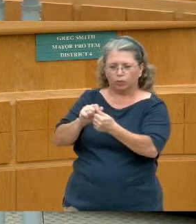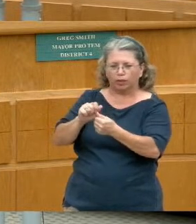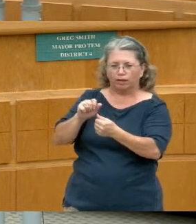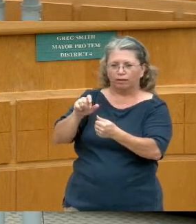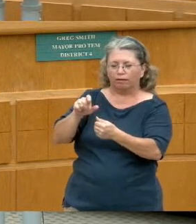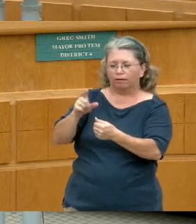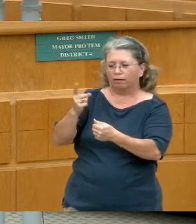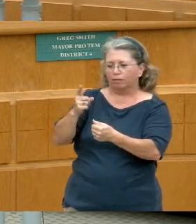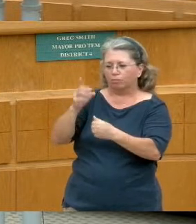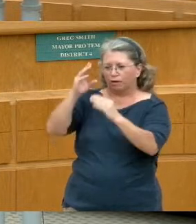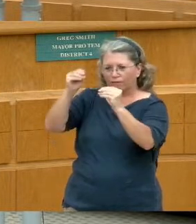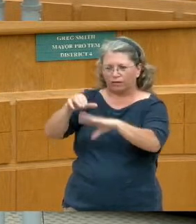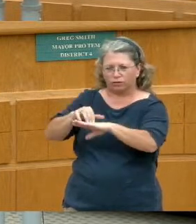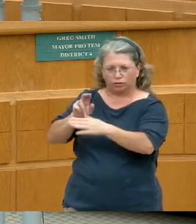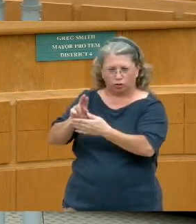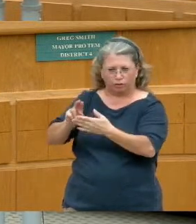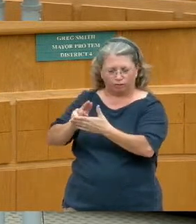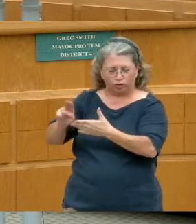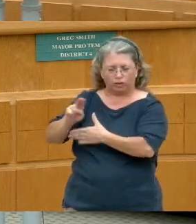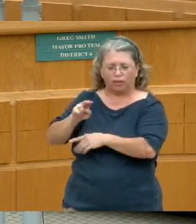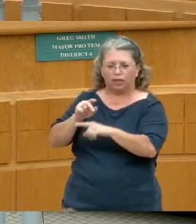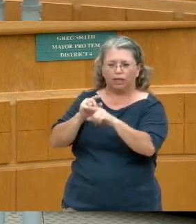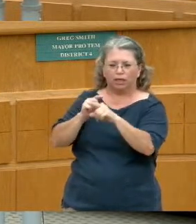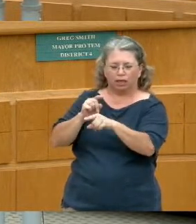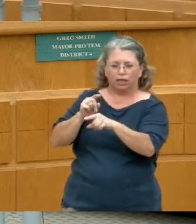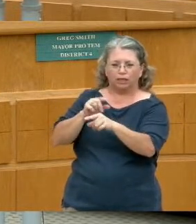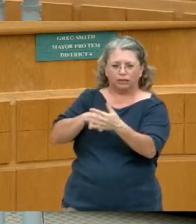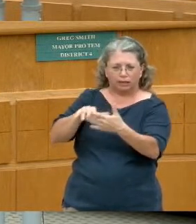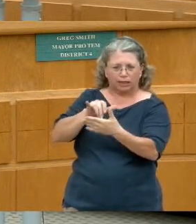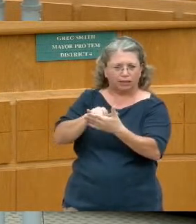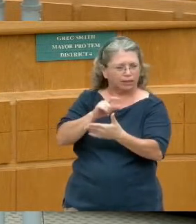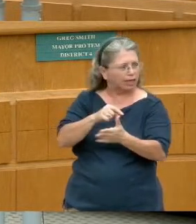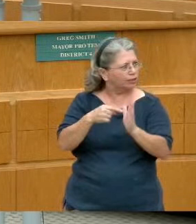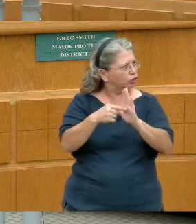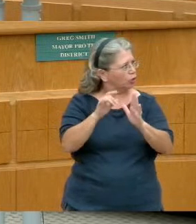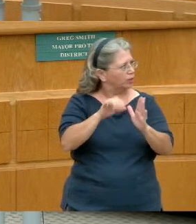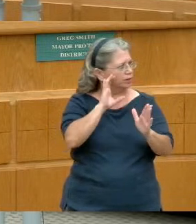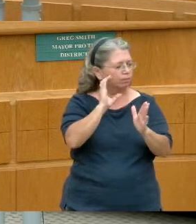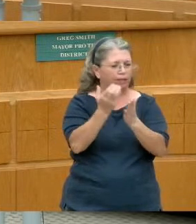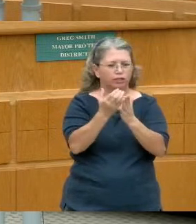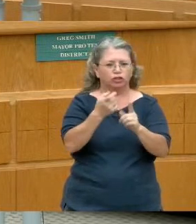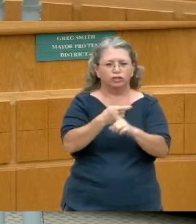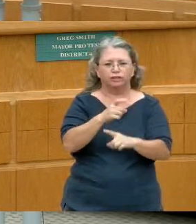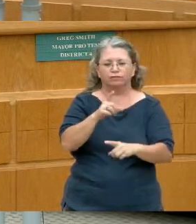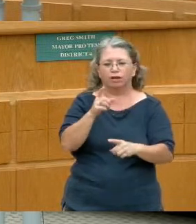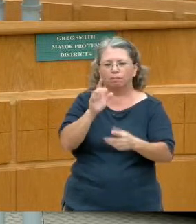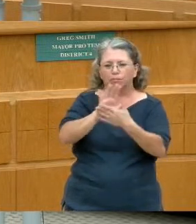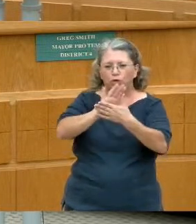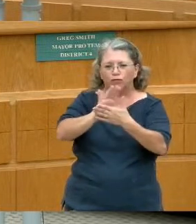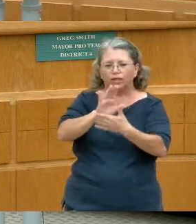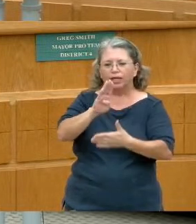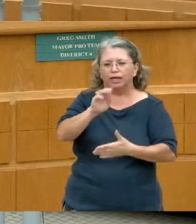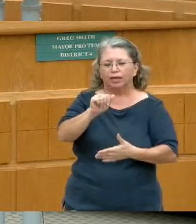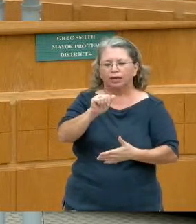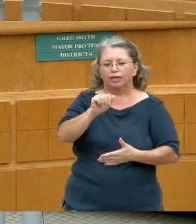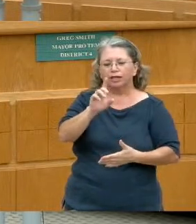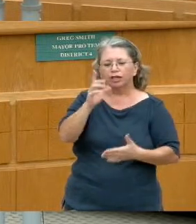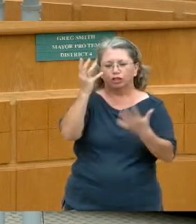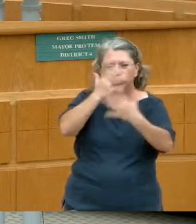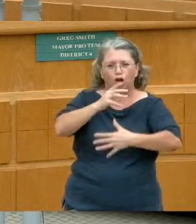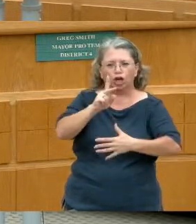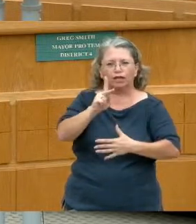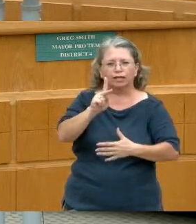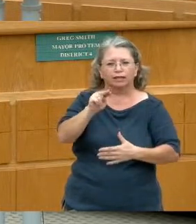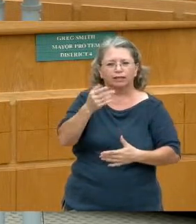And I show this image because it's from The Dark Knight, where Batman, it's very controversial that Batman uses all